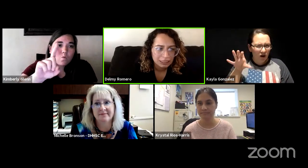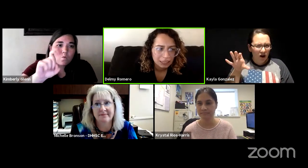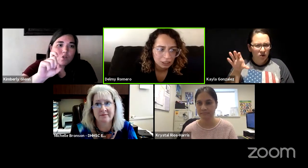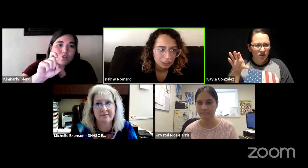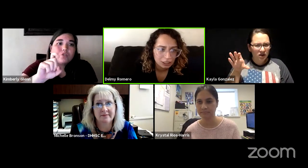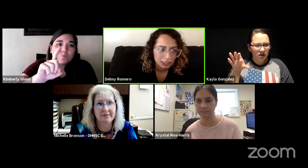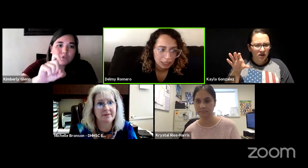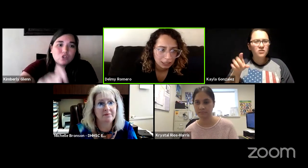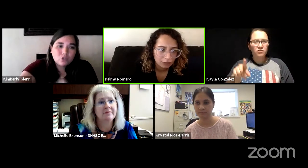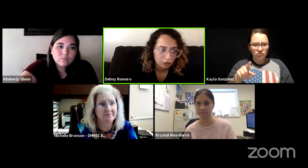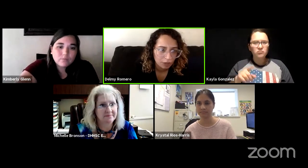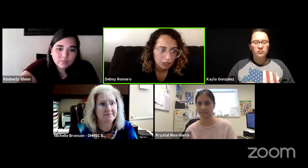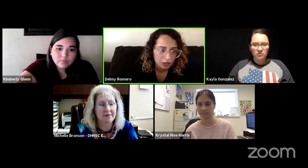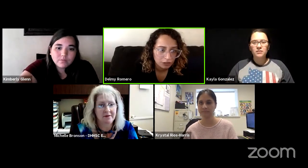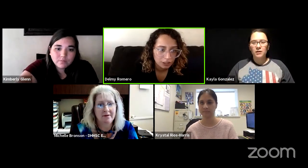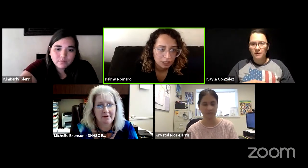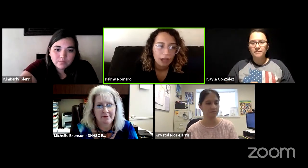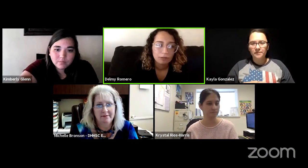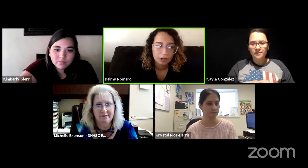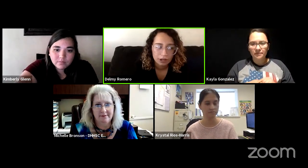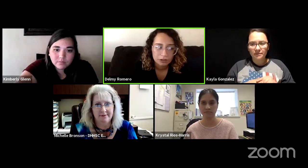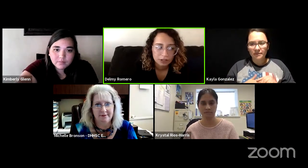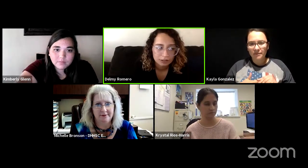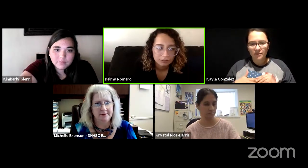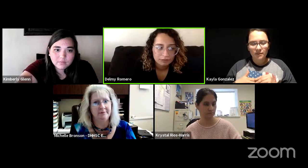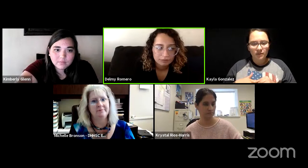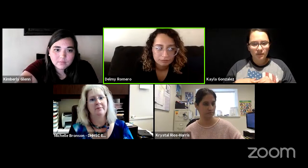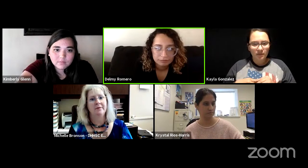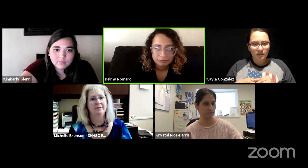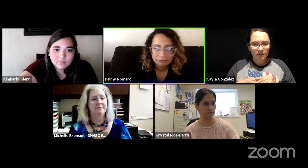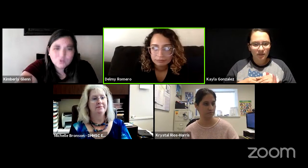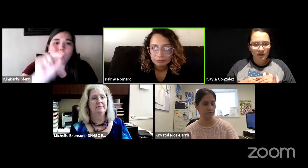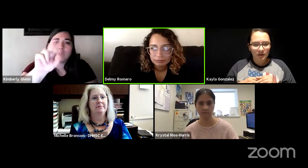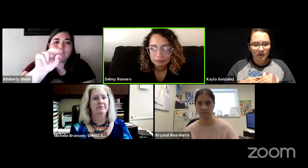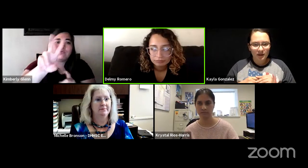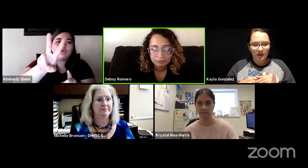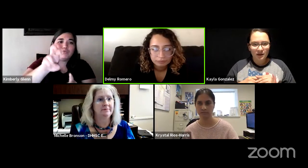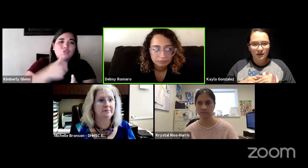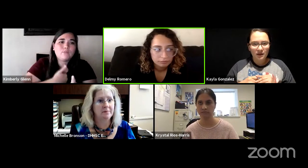All things DHHSC, I think for 100? Yeah, 100.